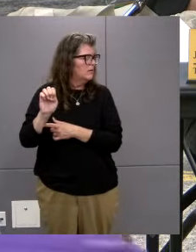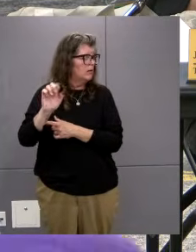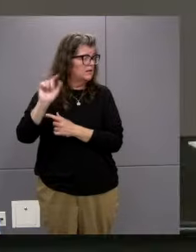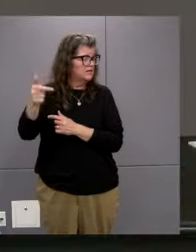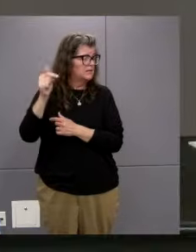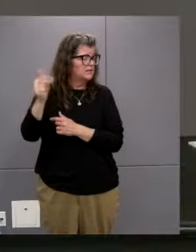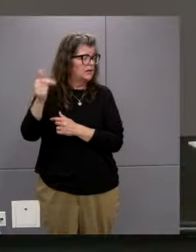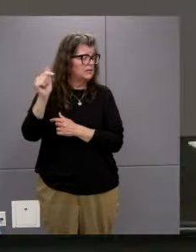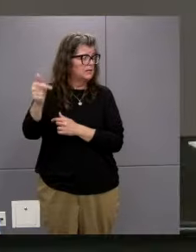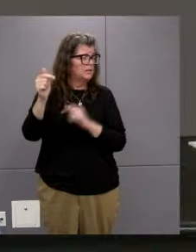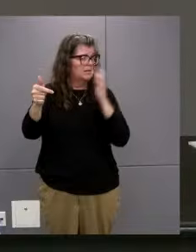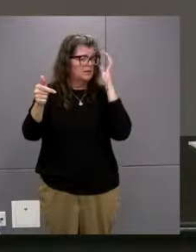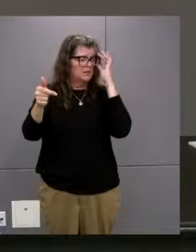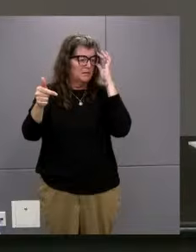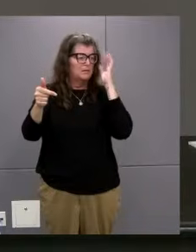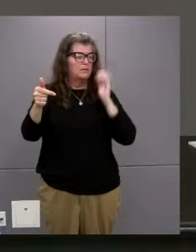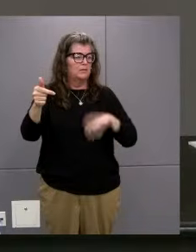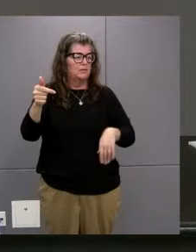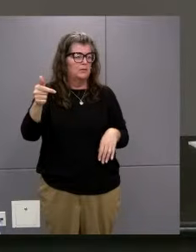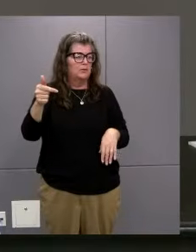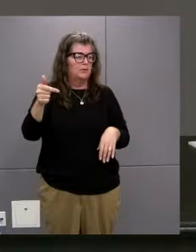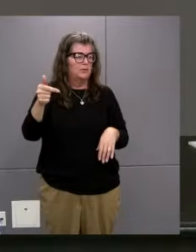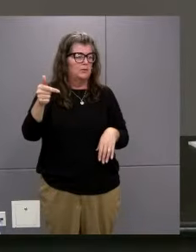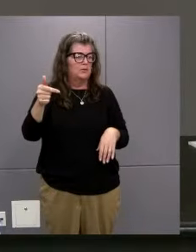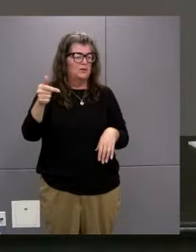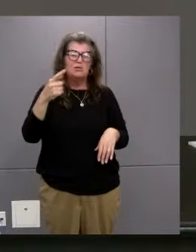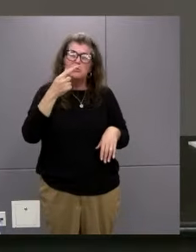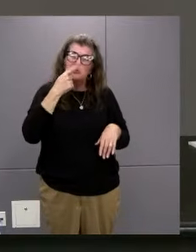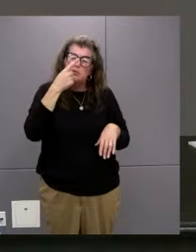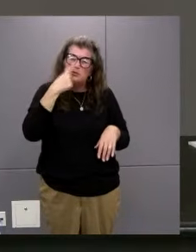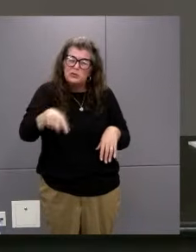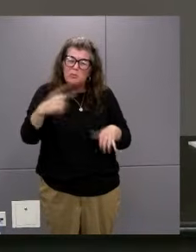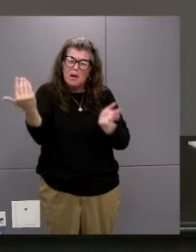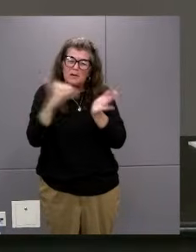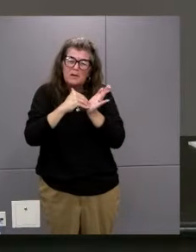that? Second. Could you restate the motion?